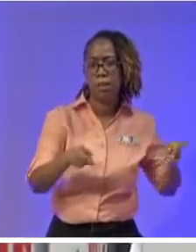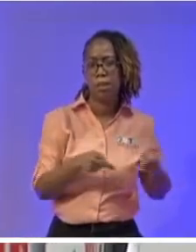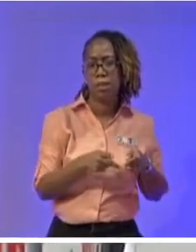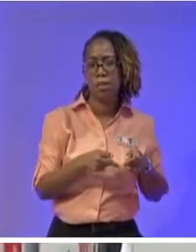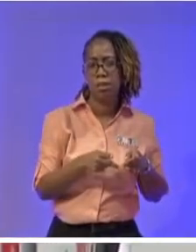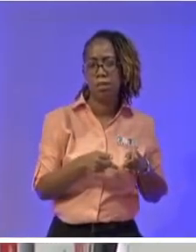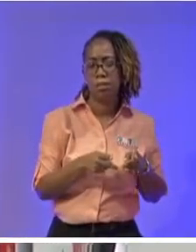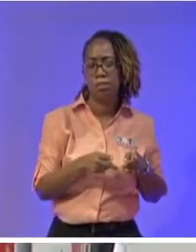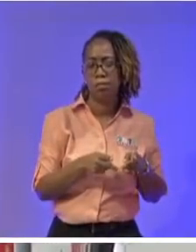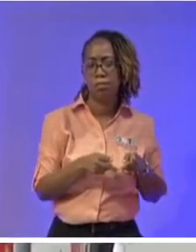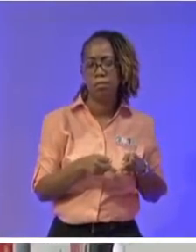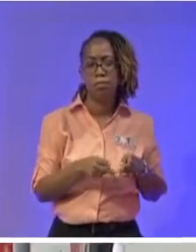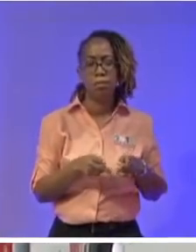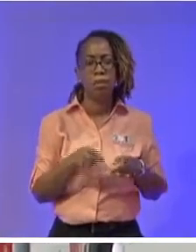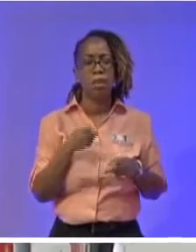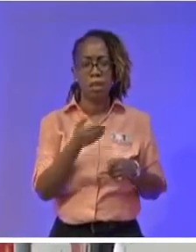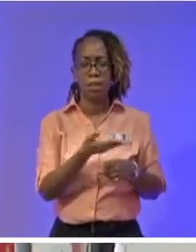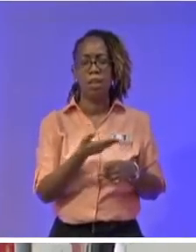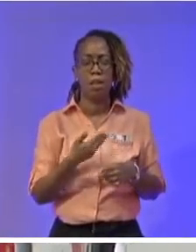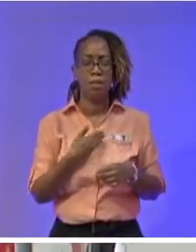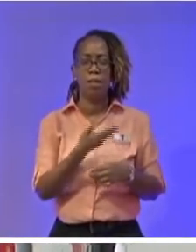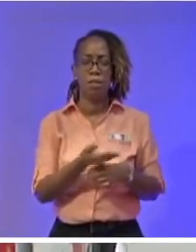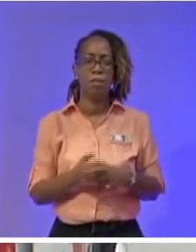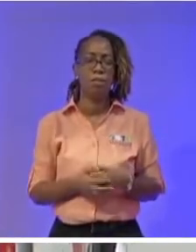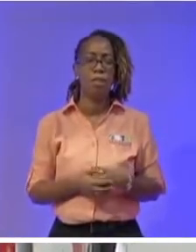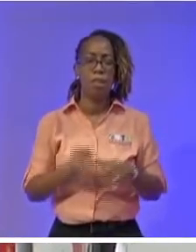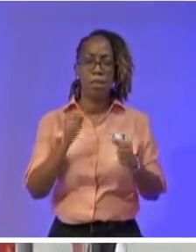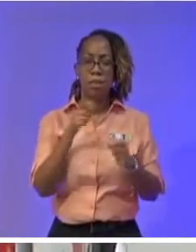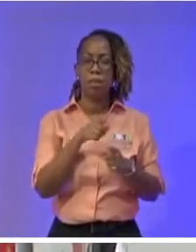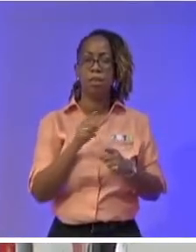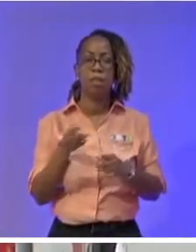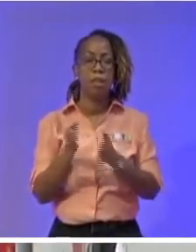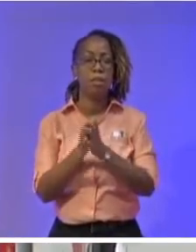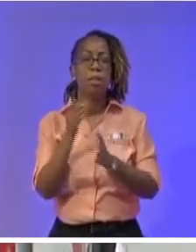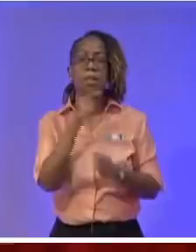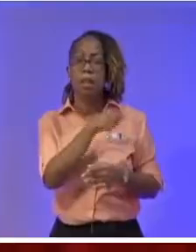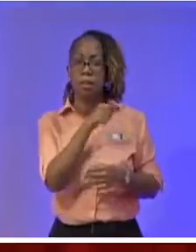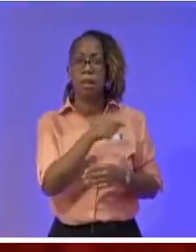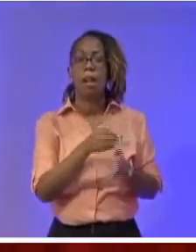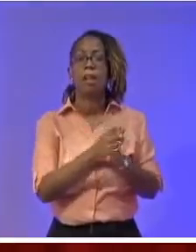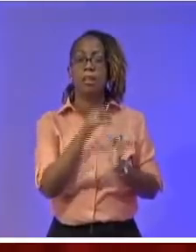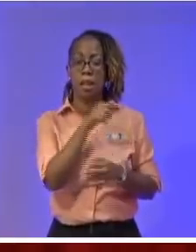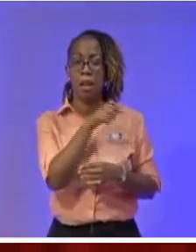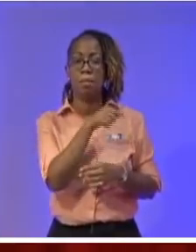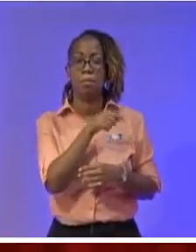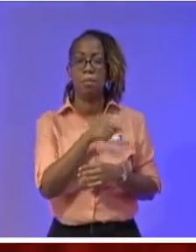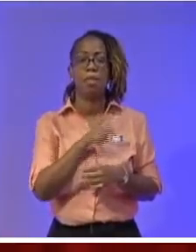refer you to Mr. Belgrove on that, which was a private sector initiative. Thank you very much.